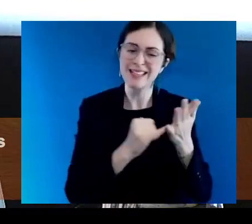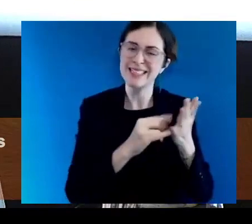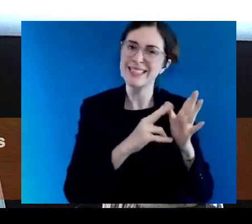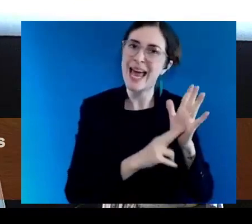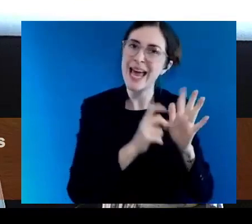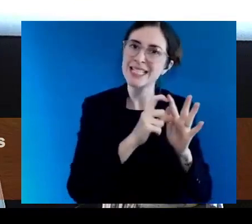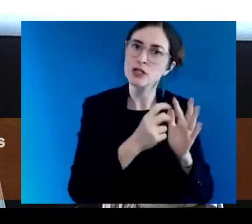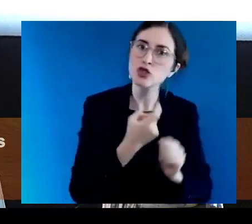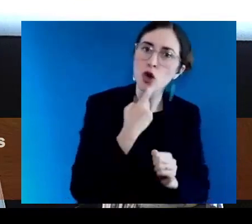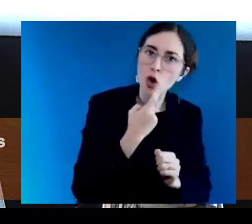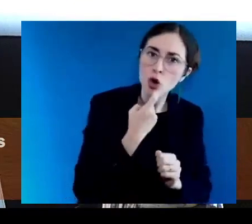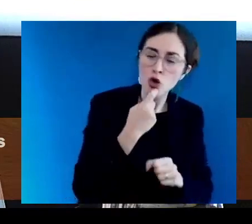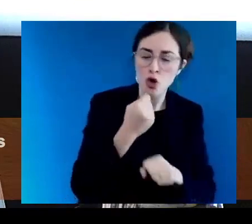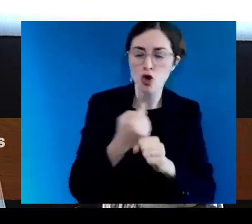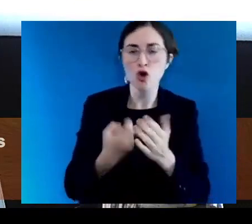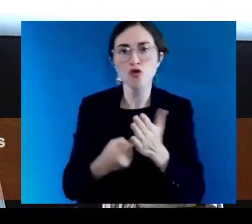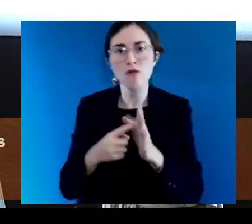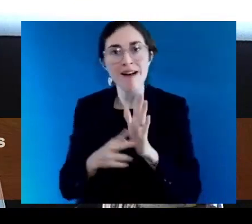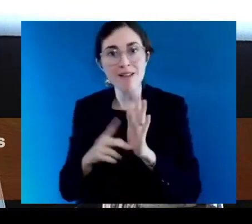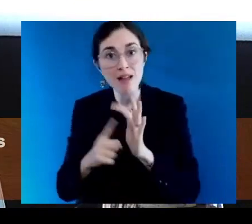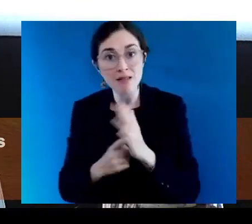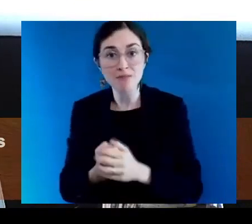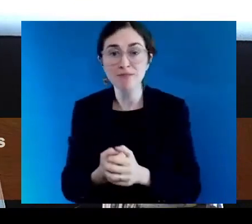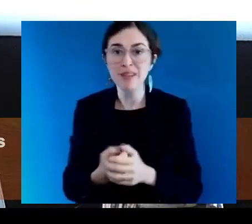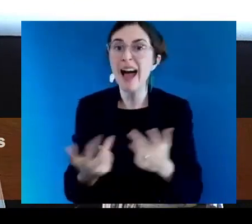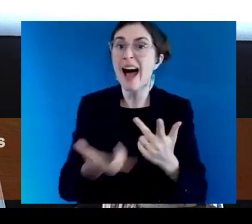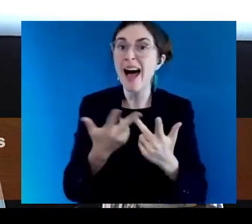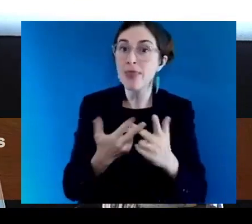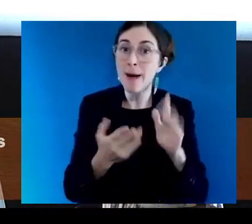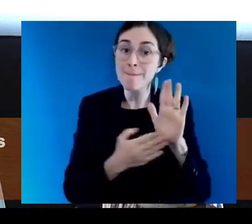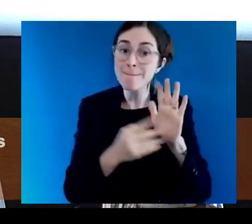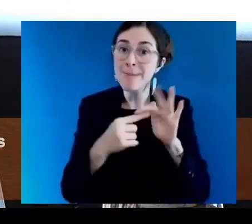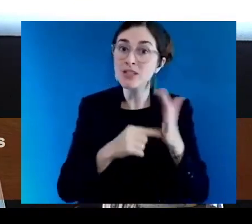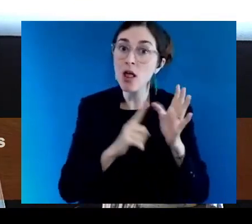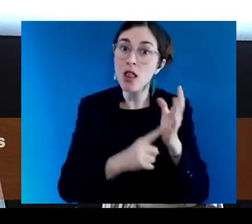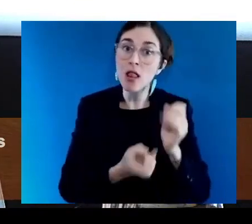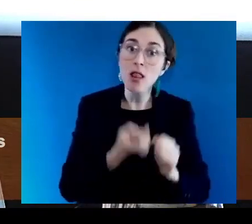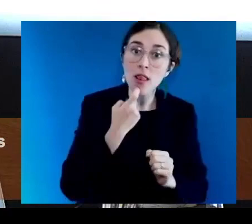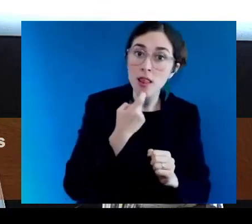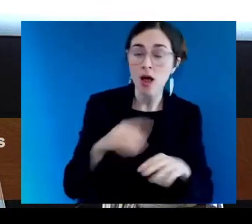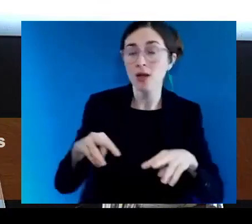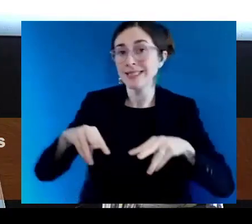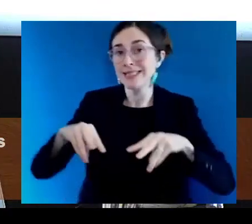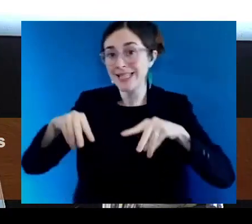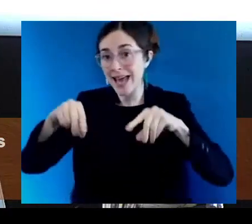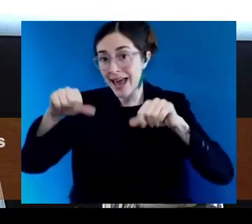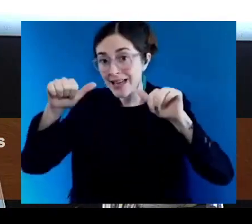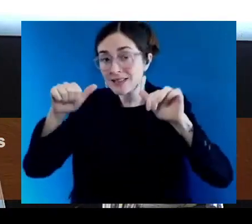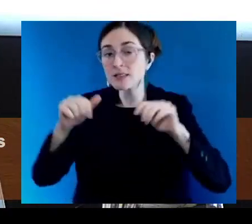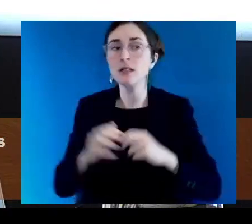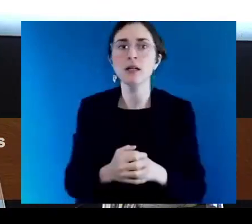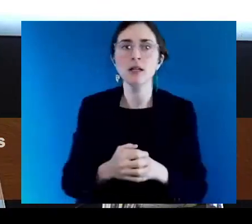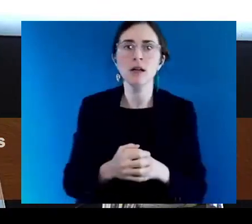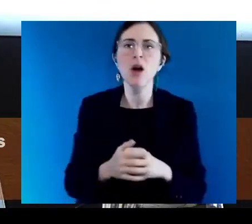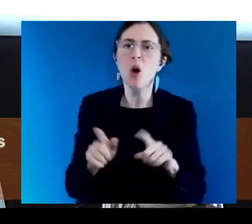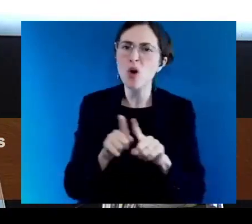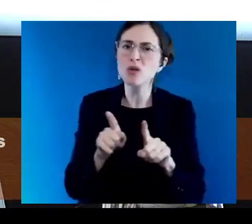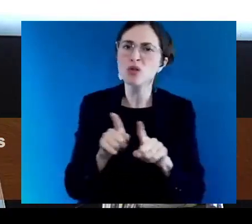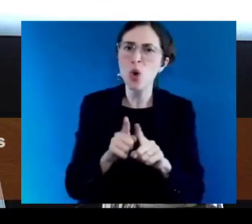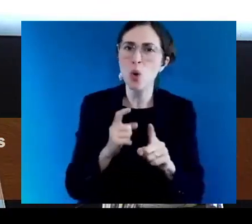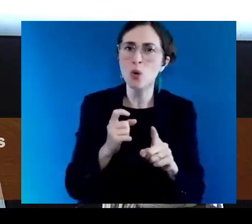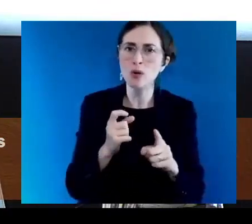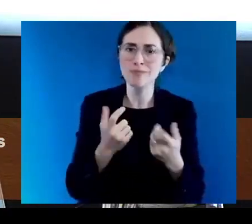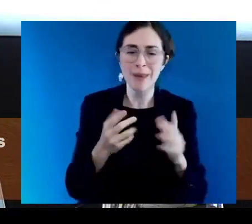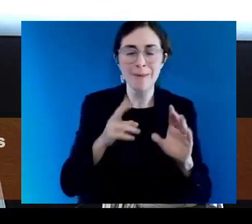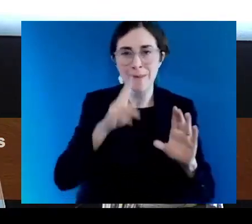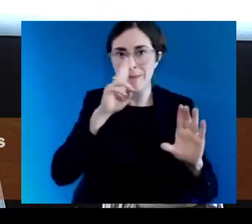Other minerals have included antimony, base metals and mineral sands. And certainly we have also had geological storage for petroleum